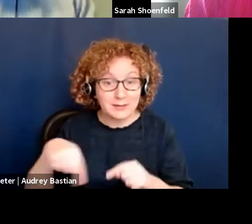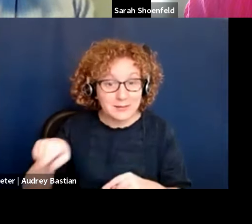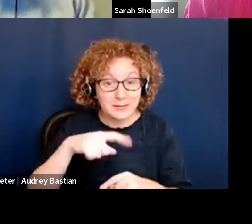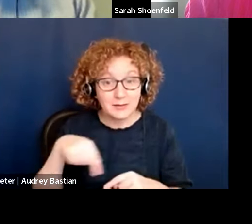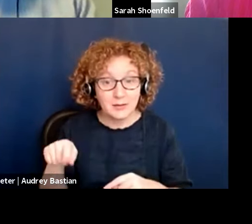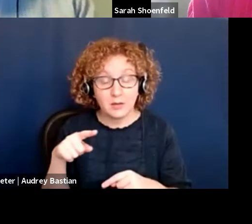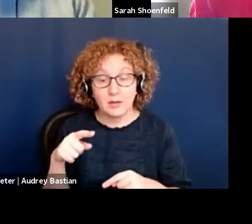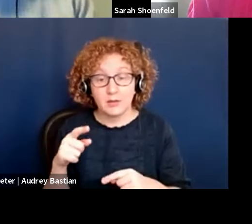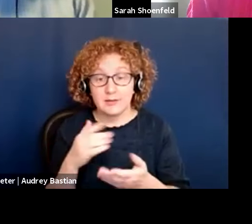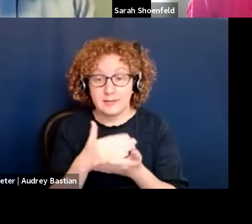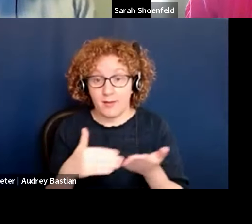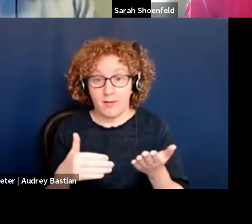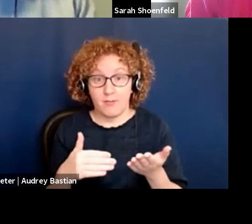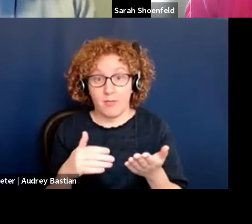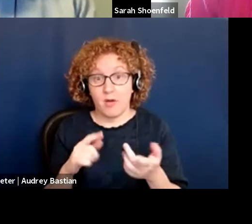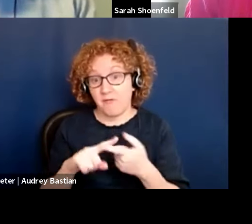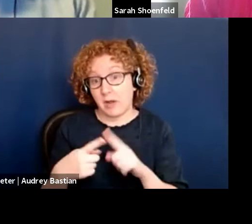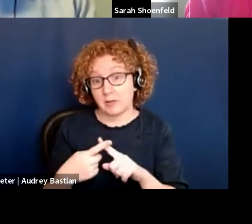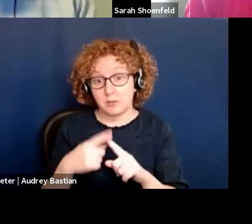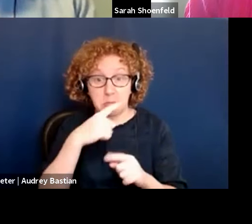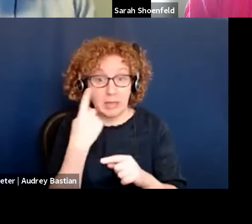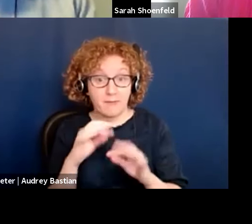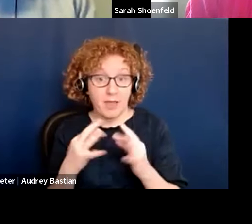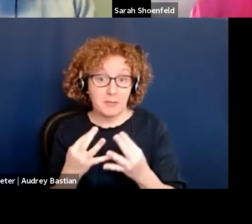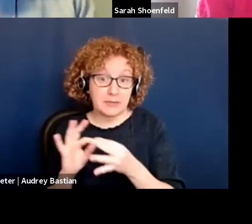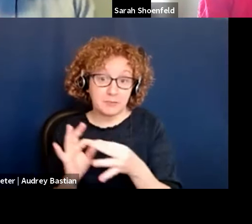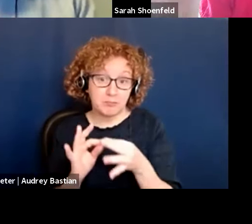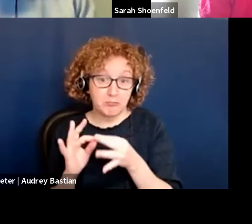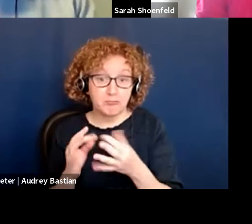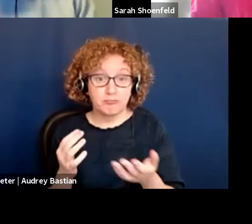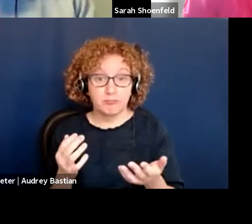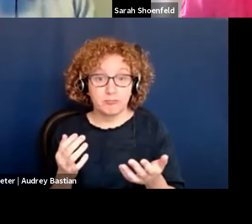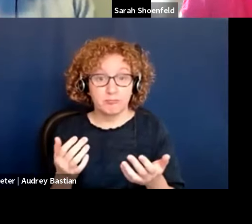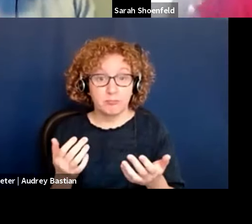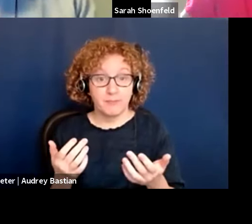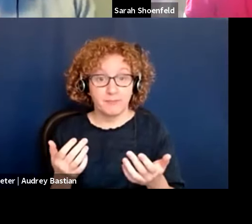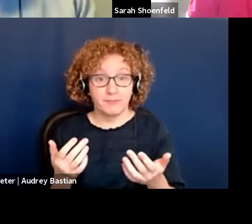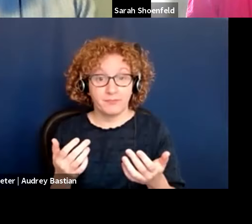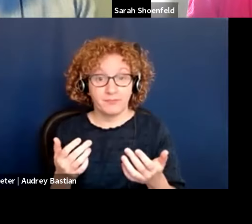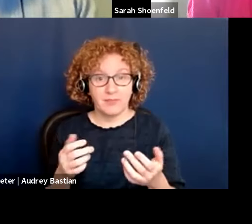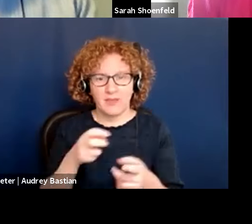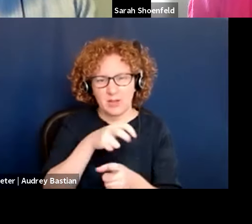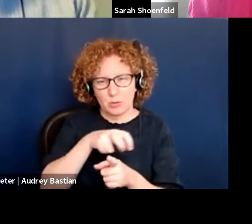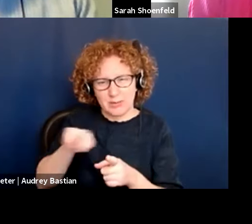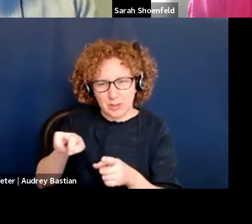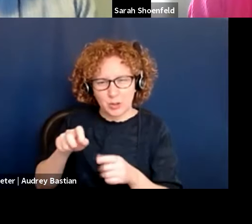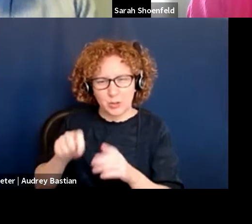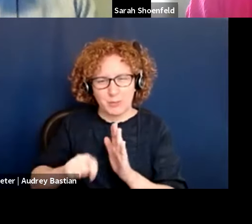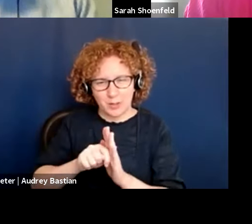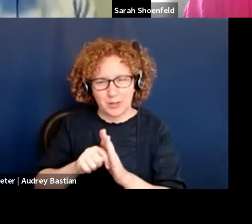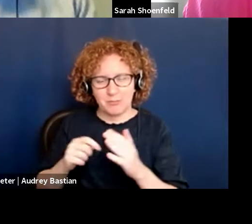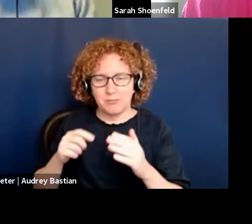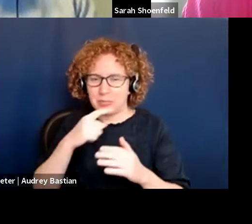know, friends with some of the Black families on the block that were, you know, there was this transitional period where their blocks were